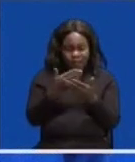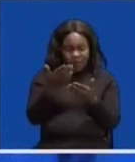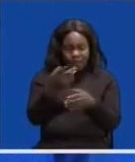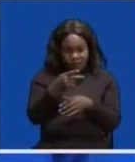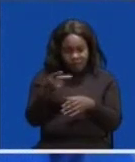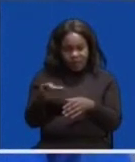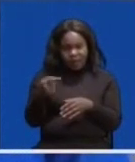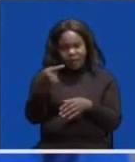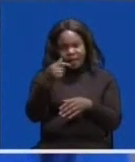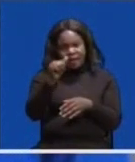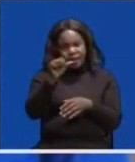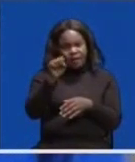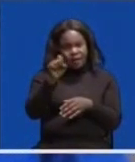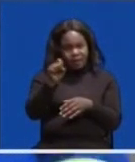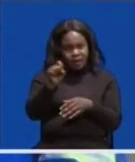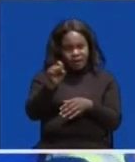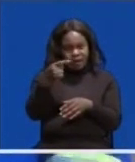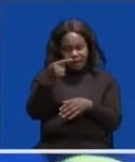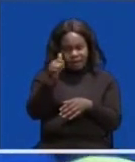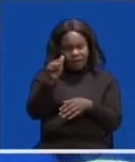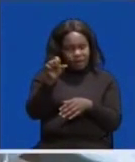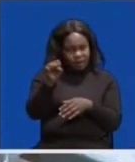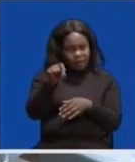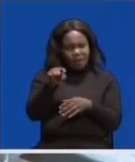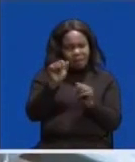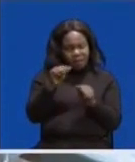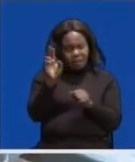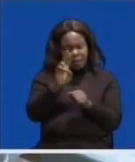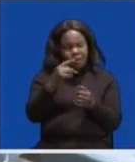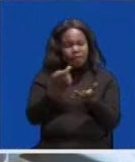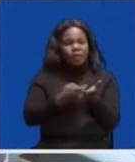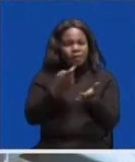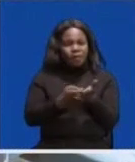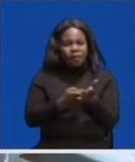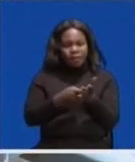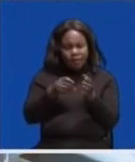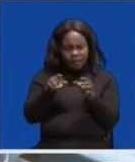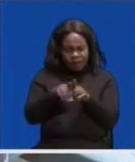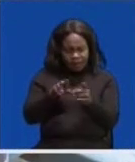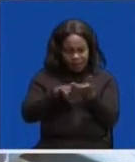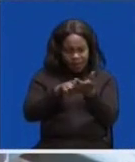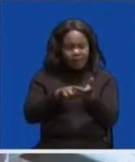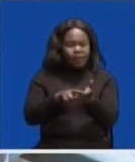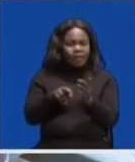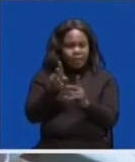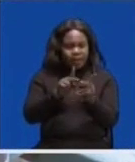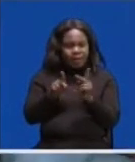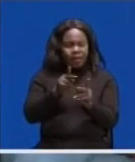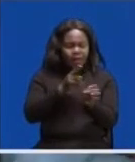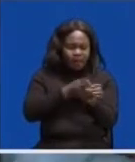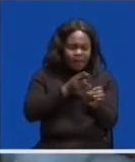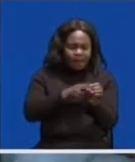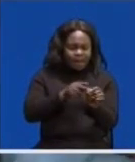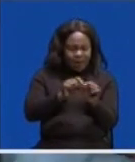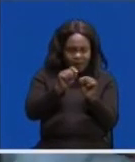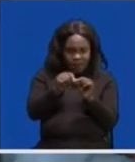gas that can also be used for cooking. At present, the crude, a combination of petrol, diesel and kerosene,